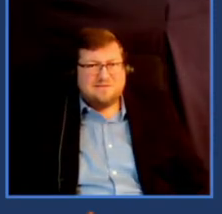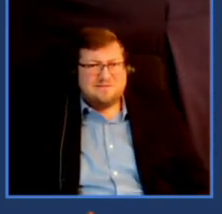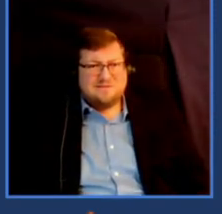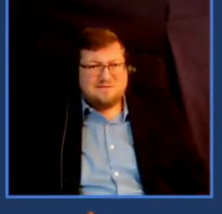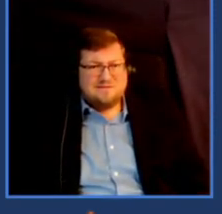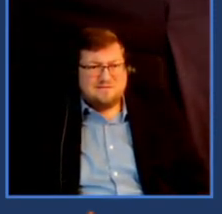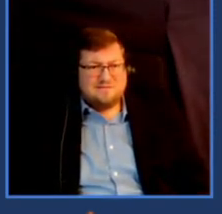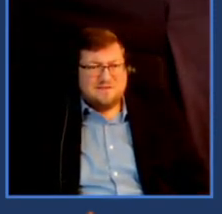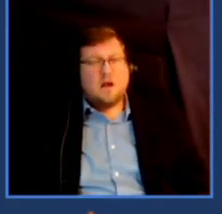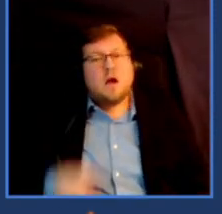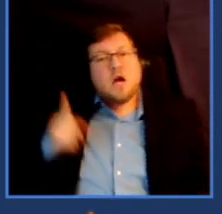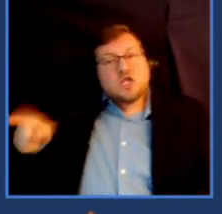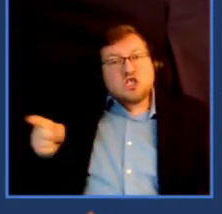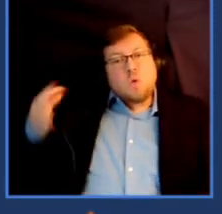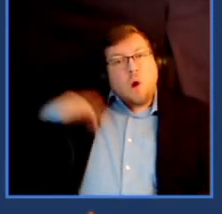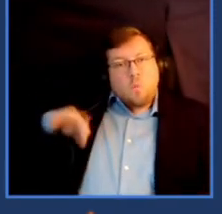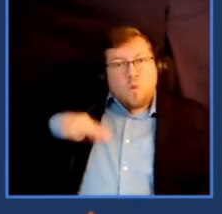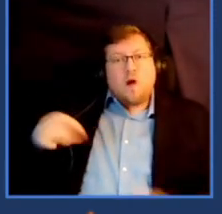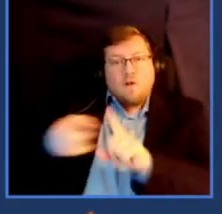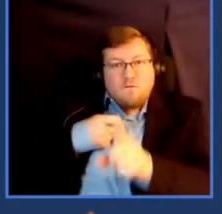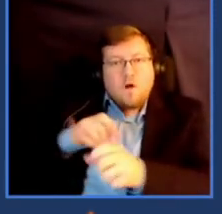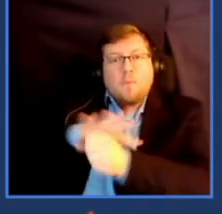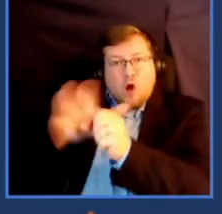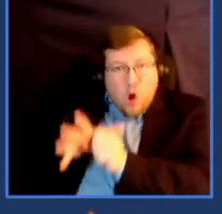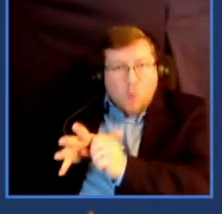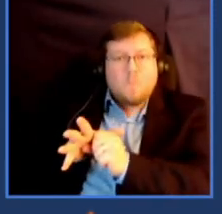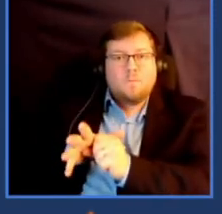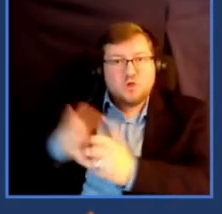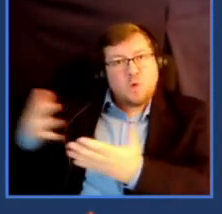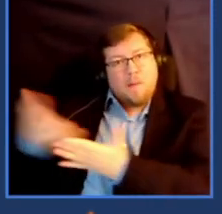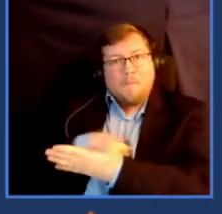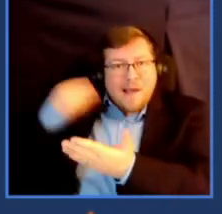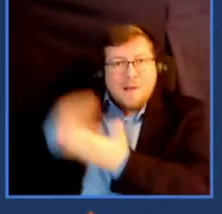was profiting off of a pandemic. Who does that?